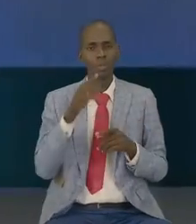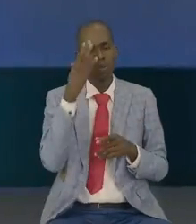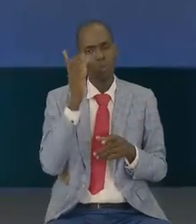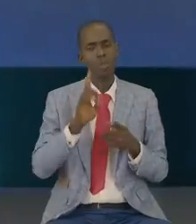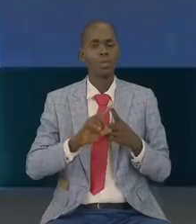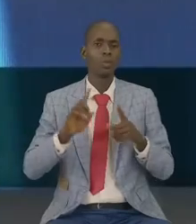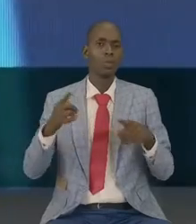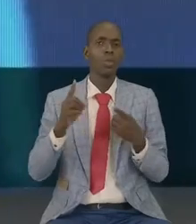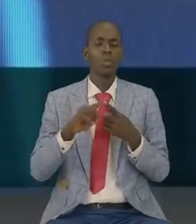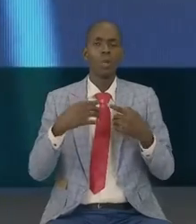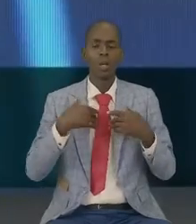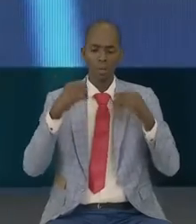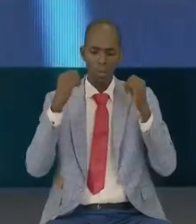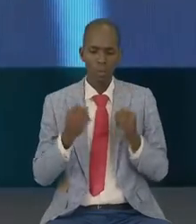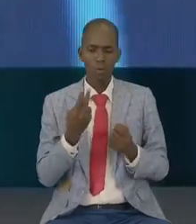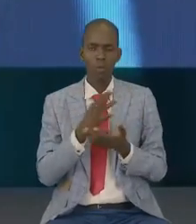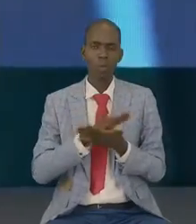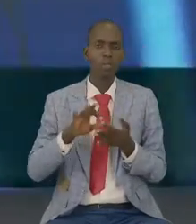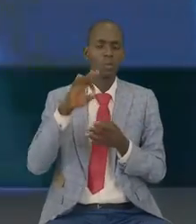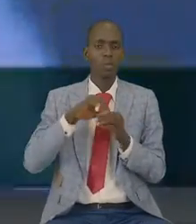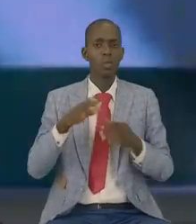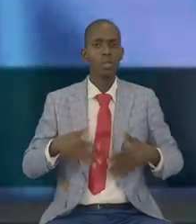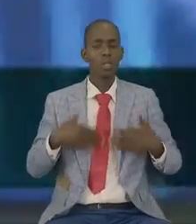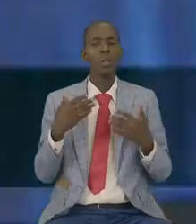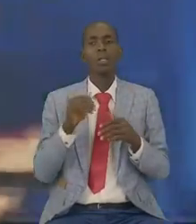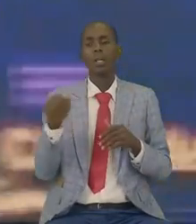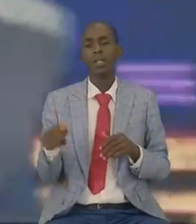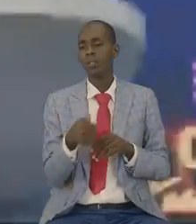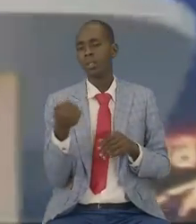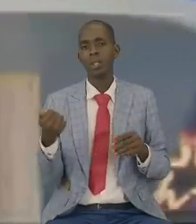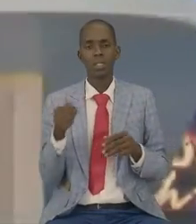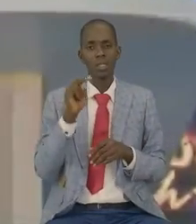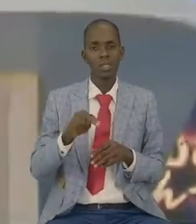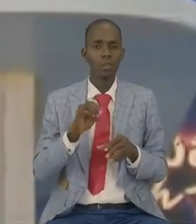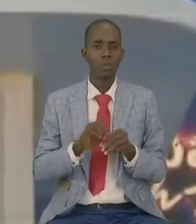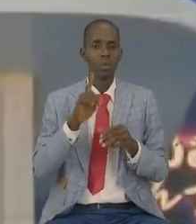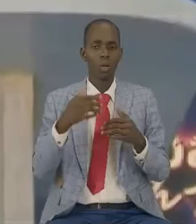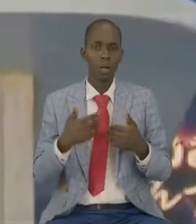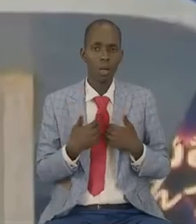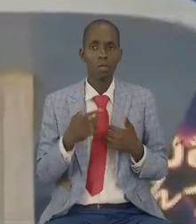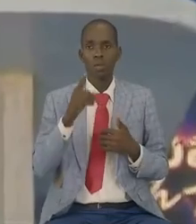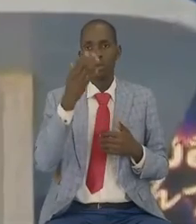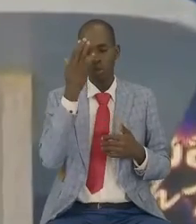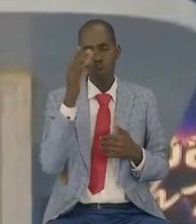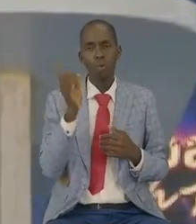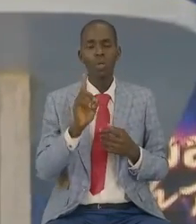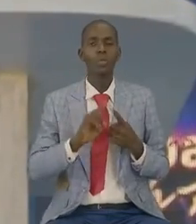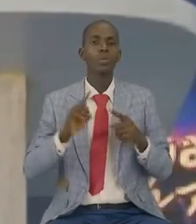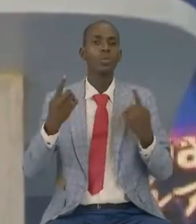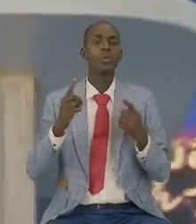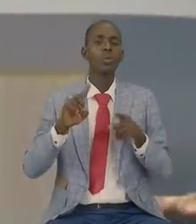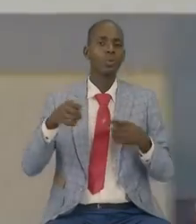Ghost in your life. That's where you went. Any other need you have, you already know where to go. Go